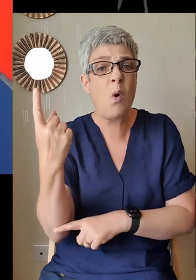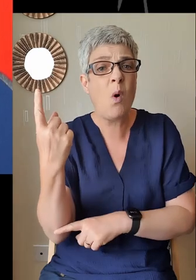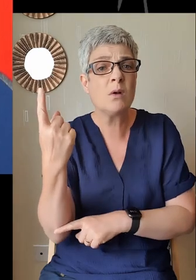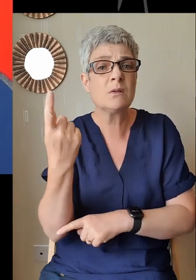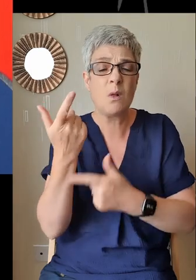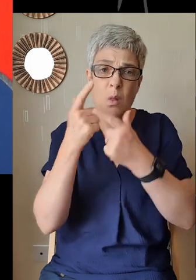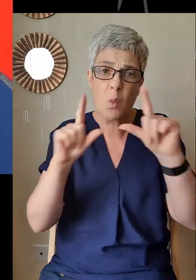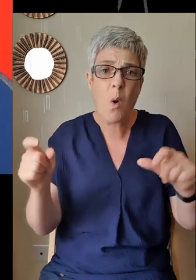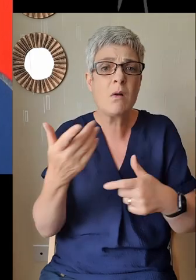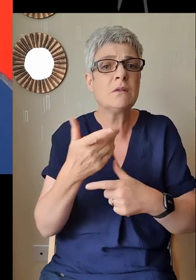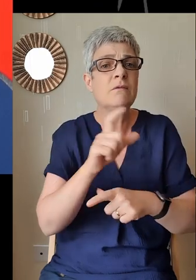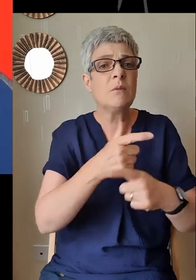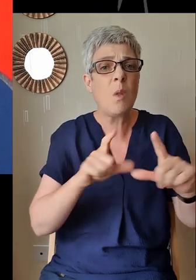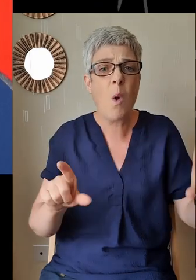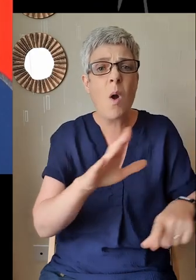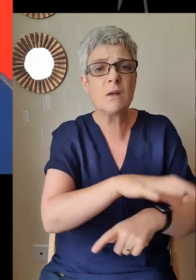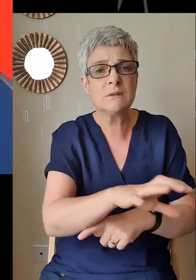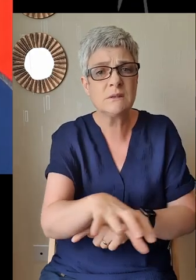of lords,